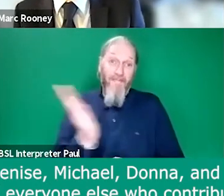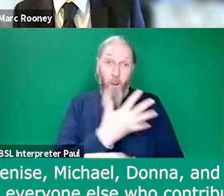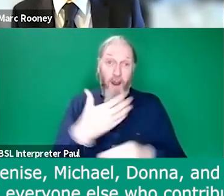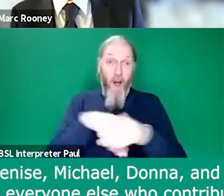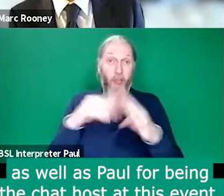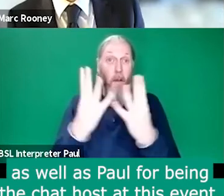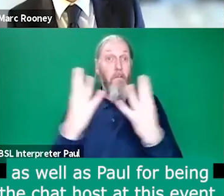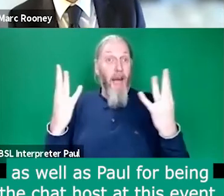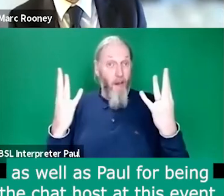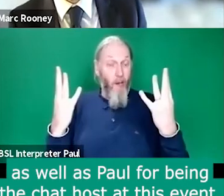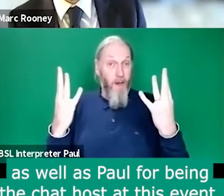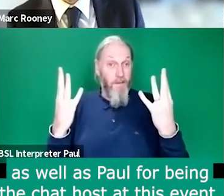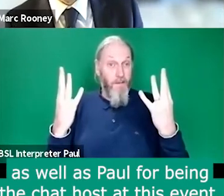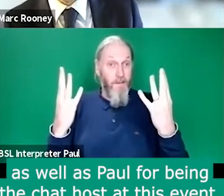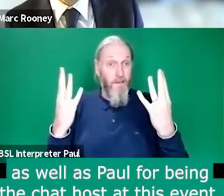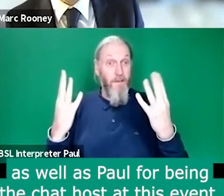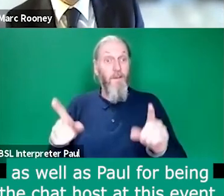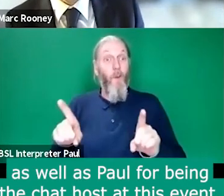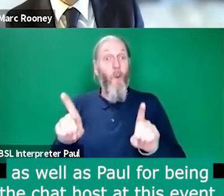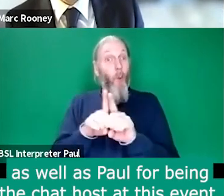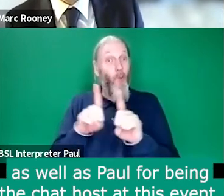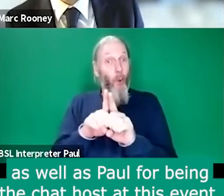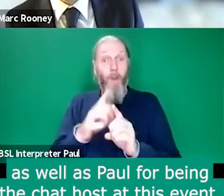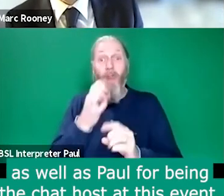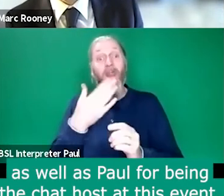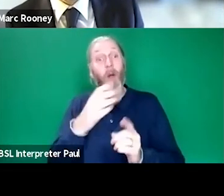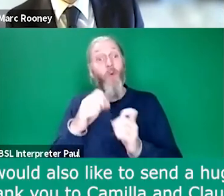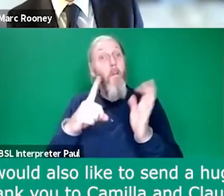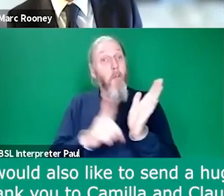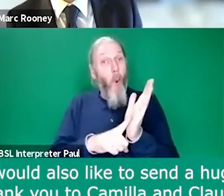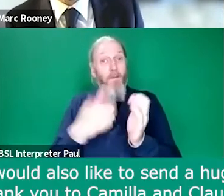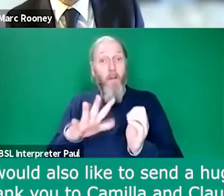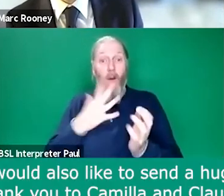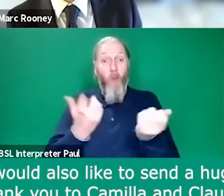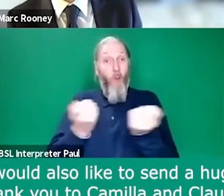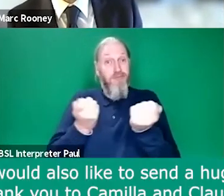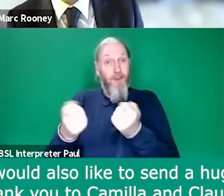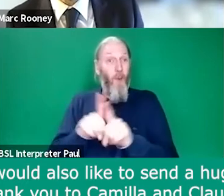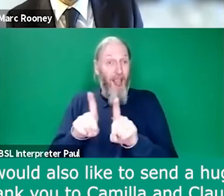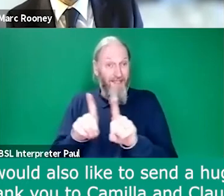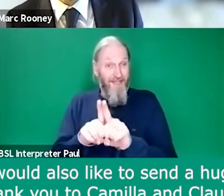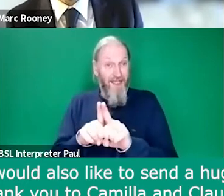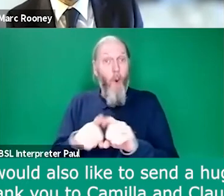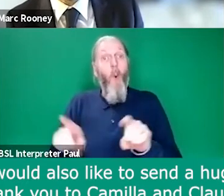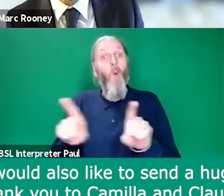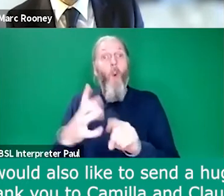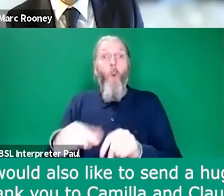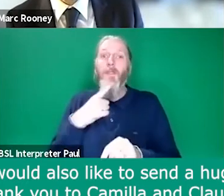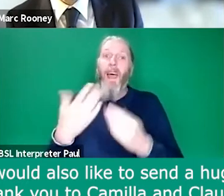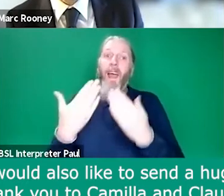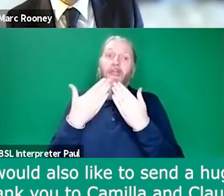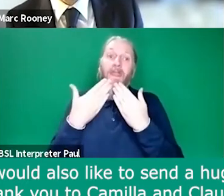else who contributed, as well as Paul, for being the chat host at this event. I would also like to send a huge thank